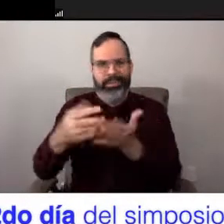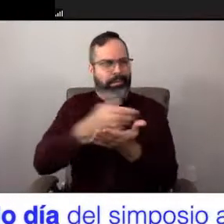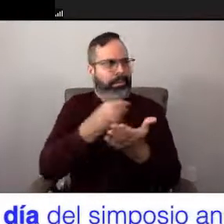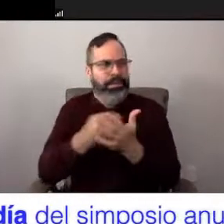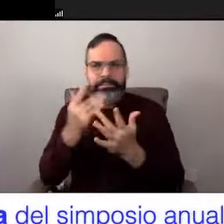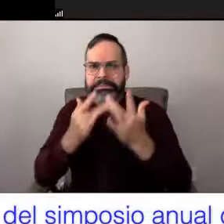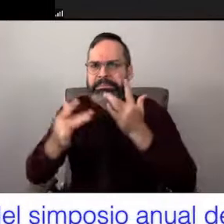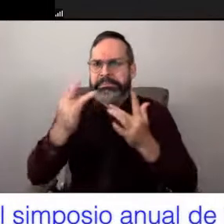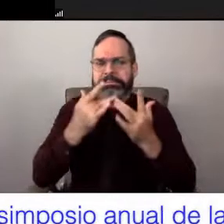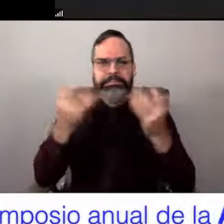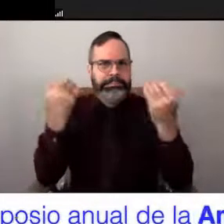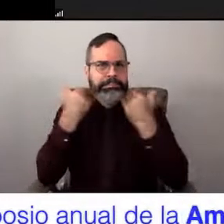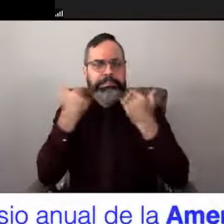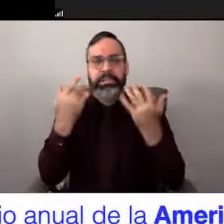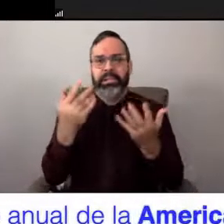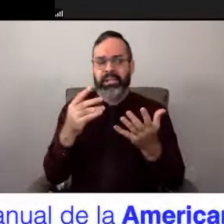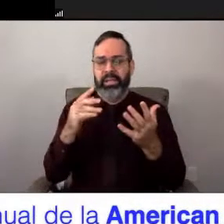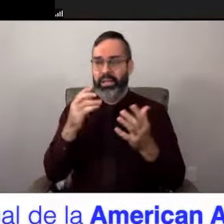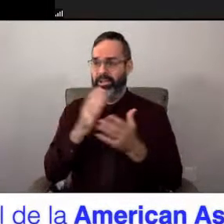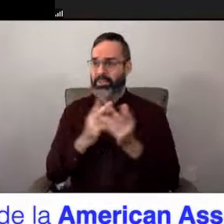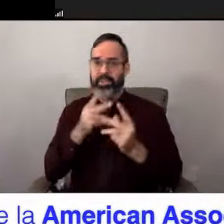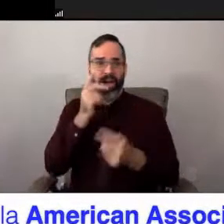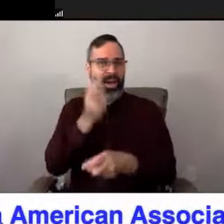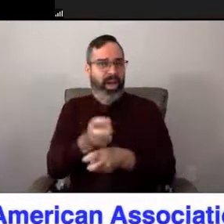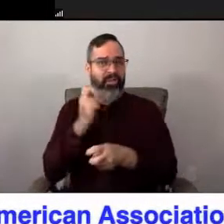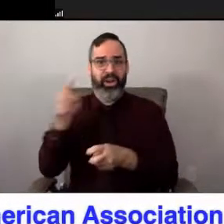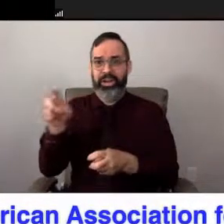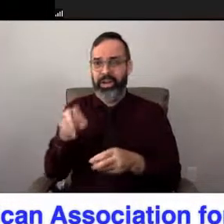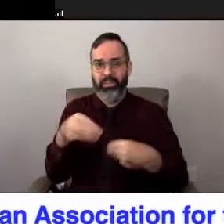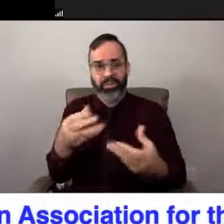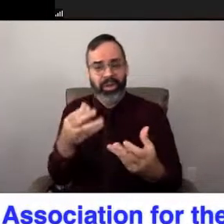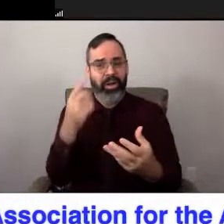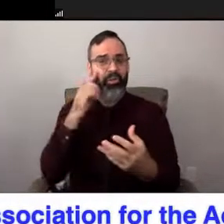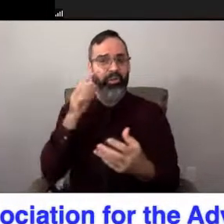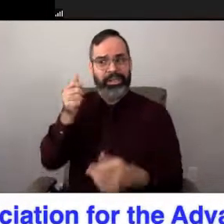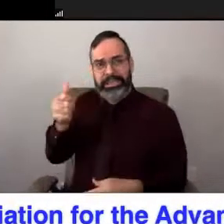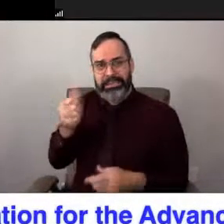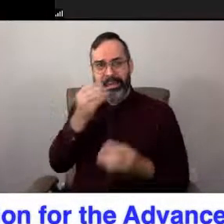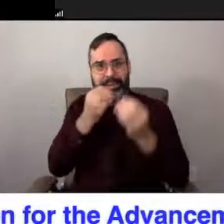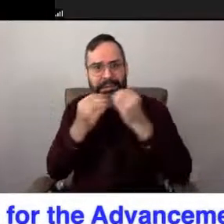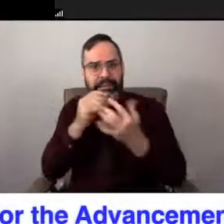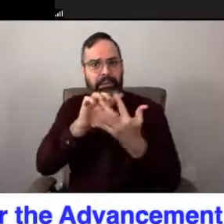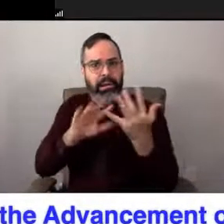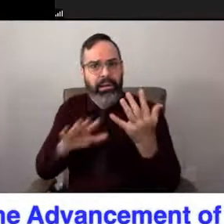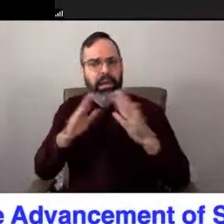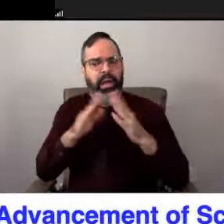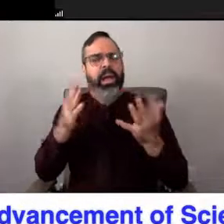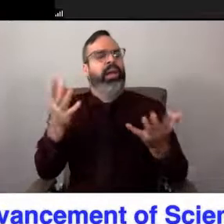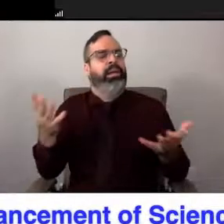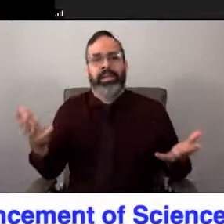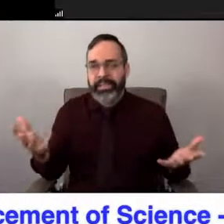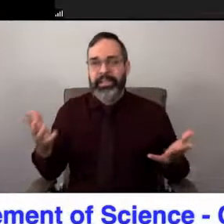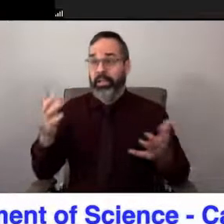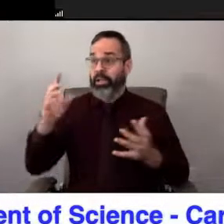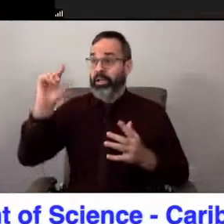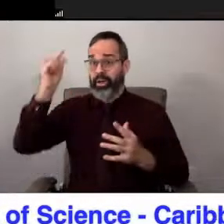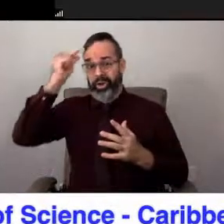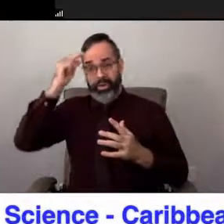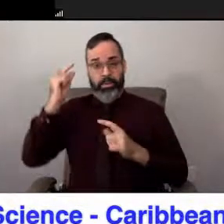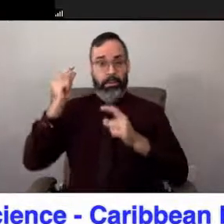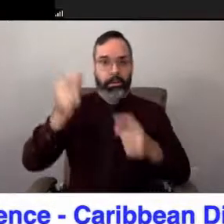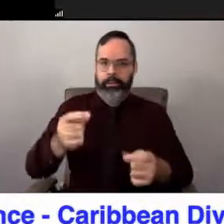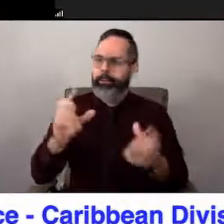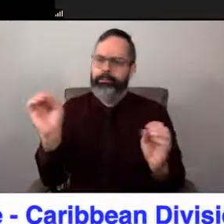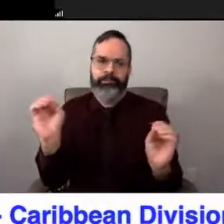difficult to even provide for themselves where it's not provided by the state. So countries continue